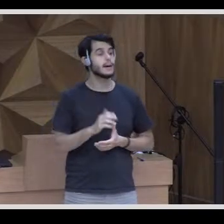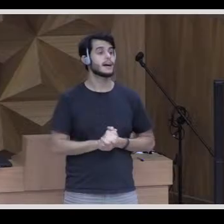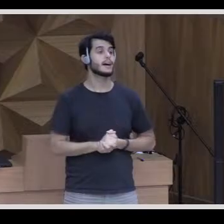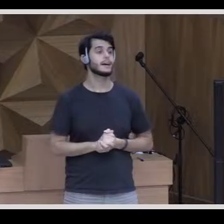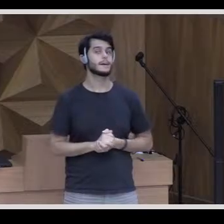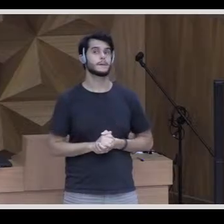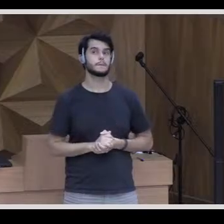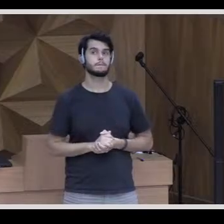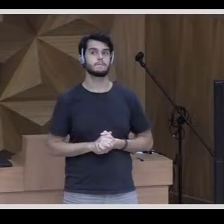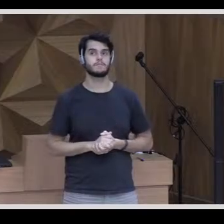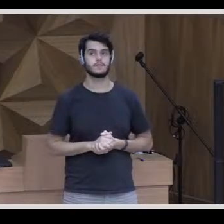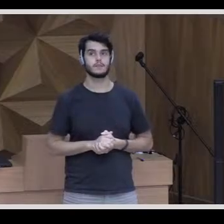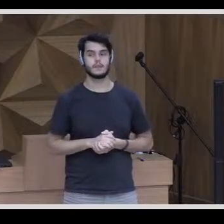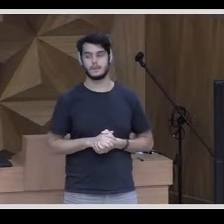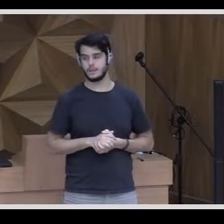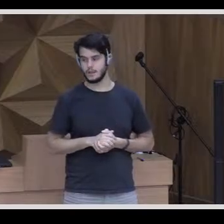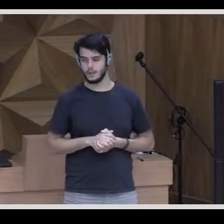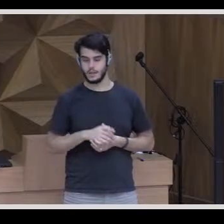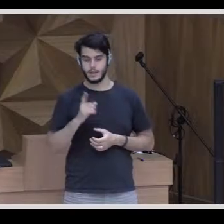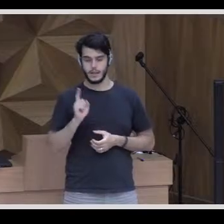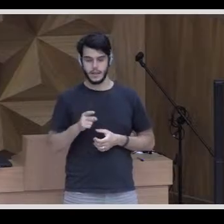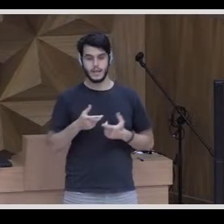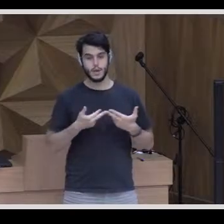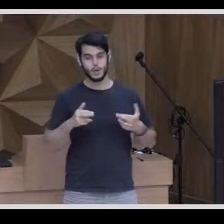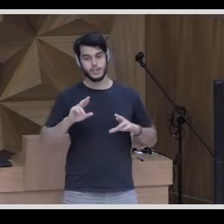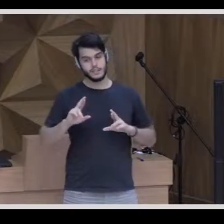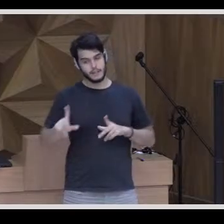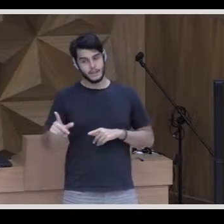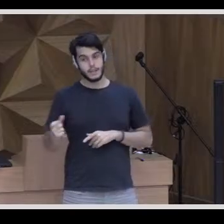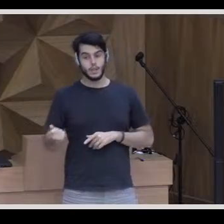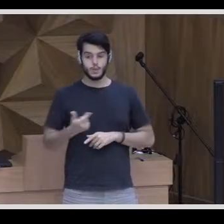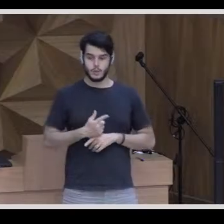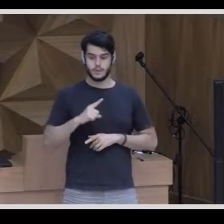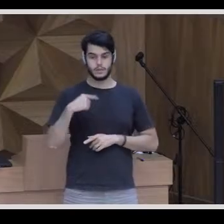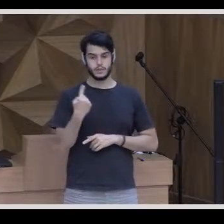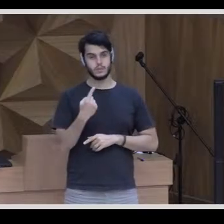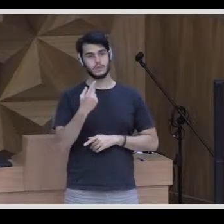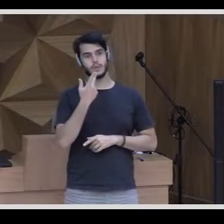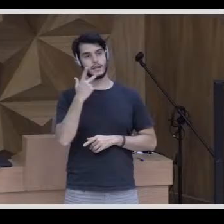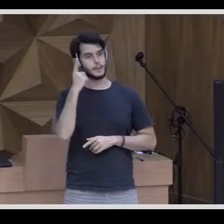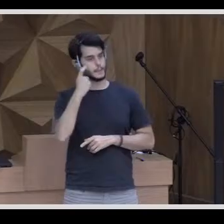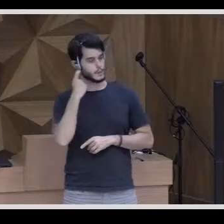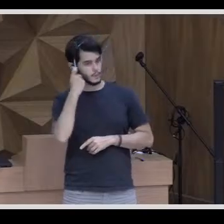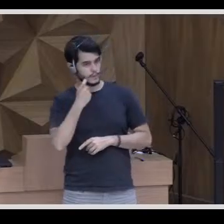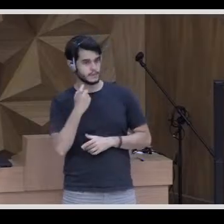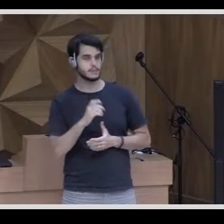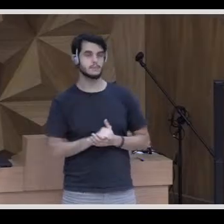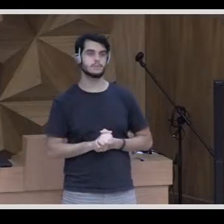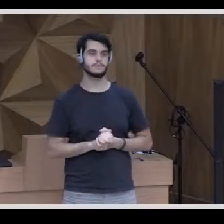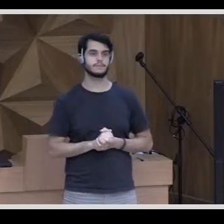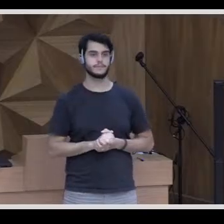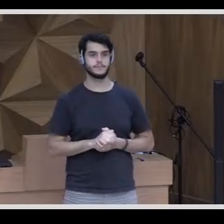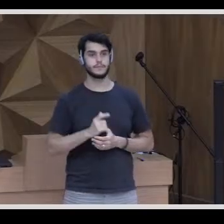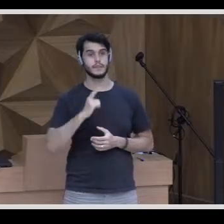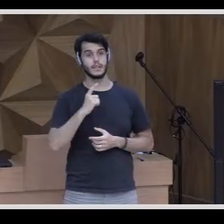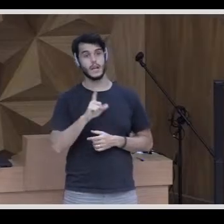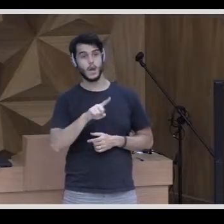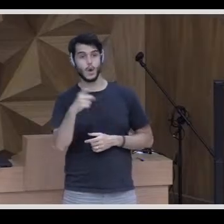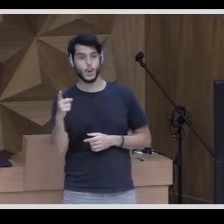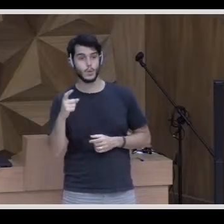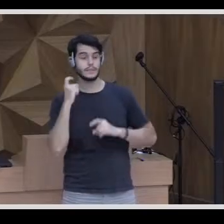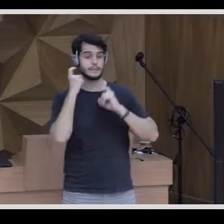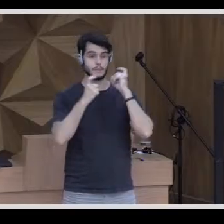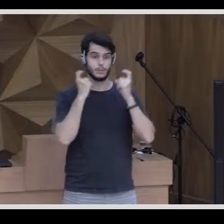sovereignty, were also not the things that the workers were worried about. They had a whole range of other concerns and